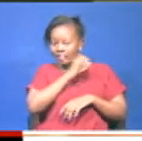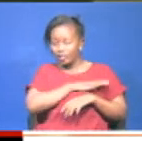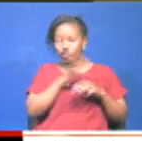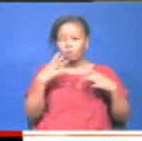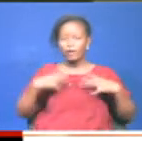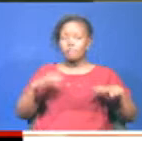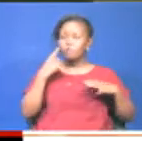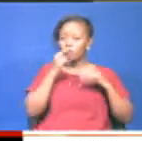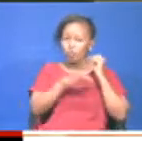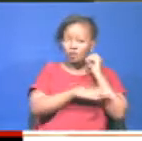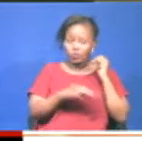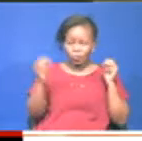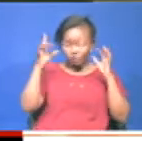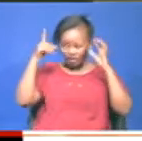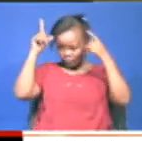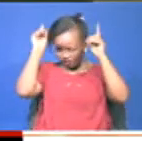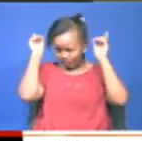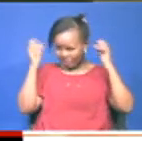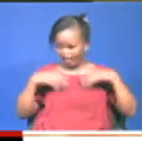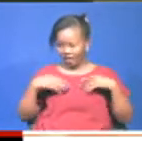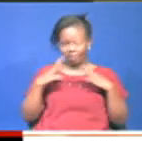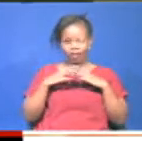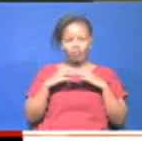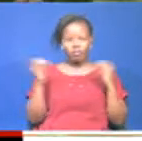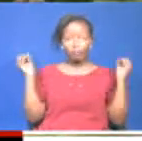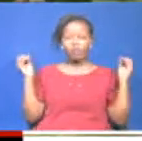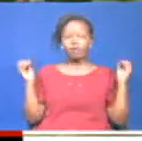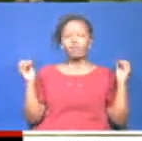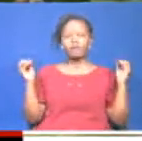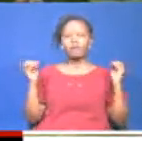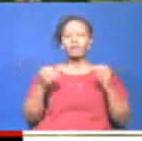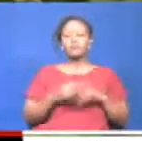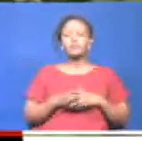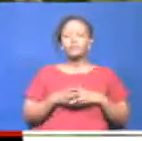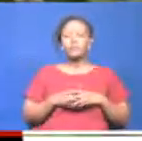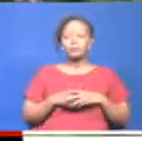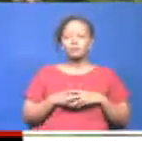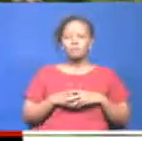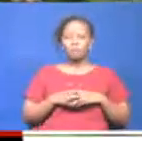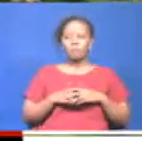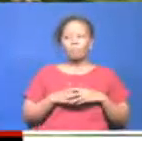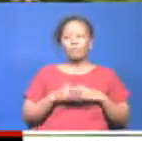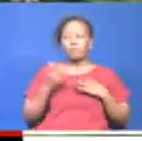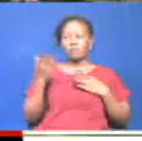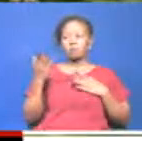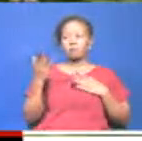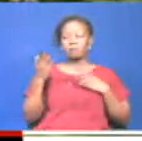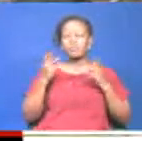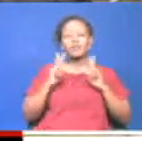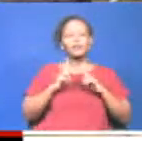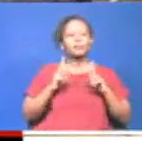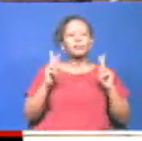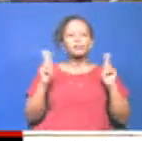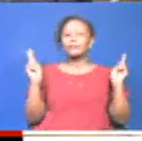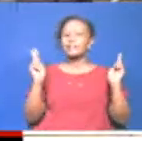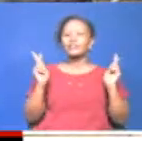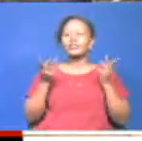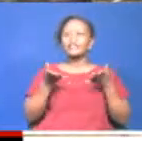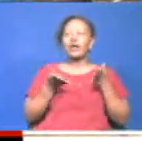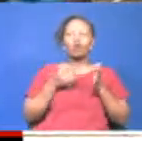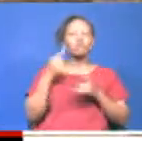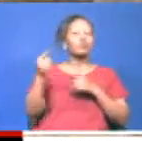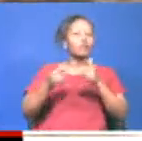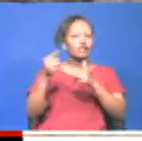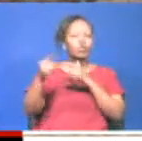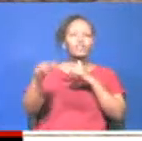area have long pacified. And tranquility now reign in an area where tension was